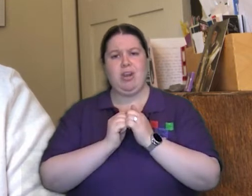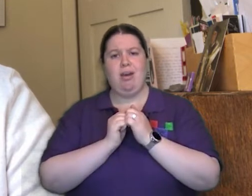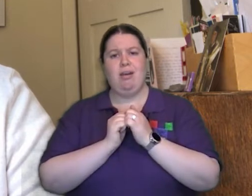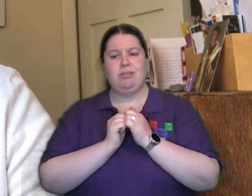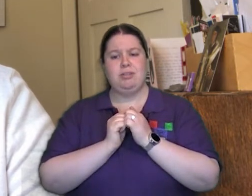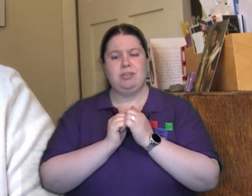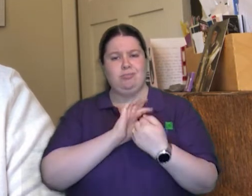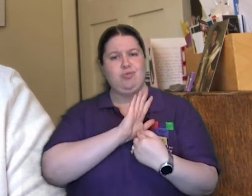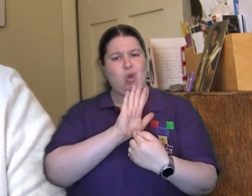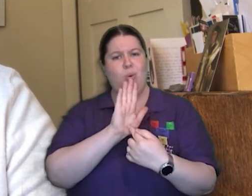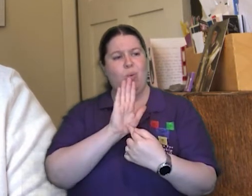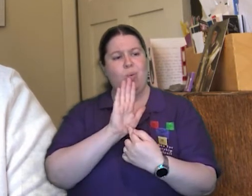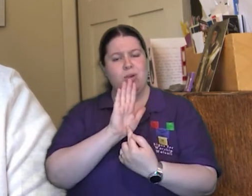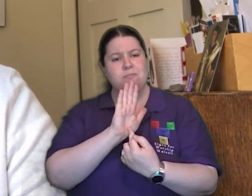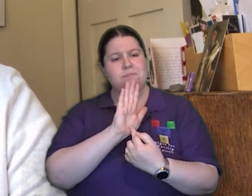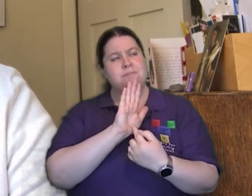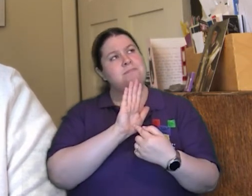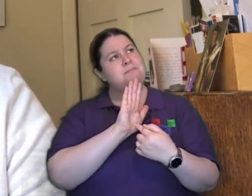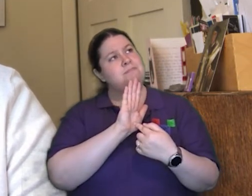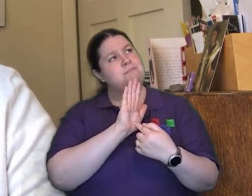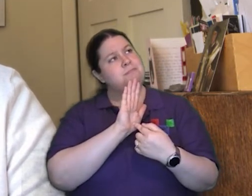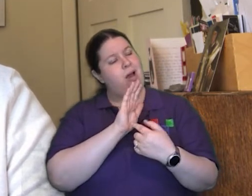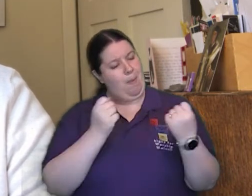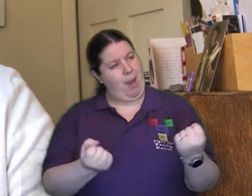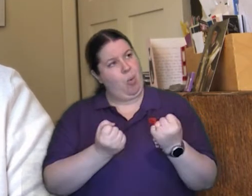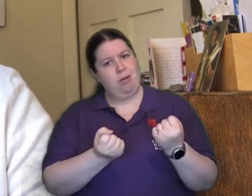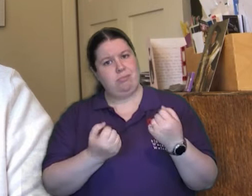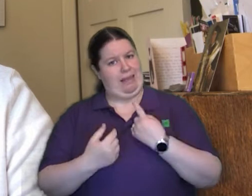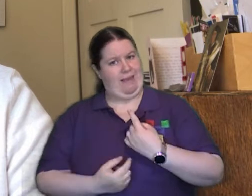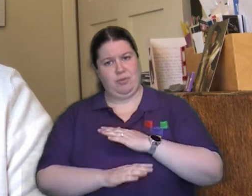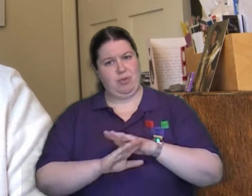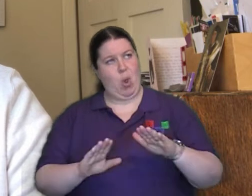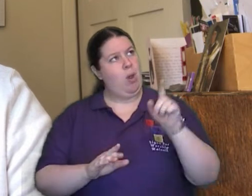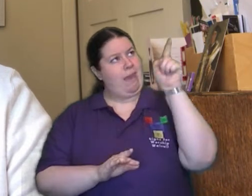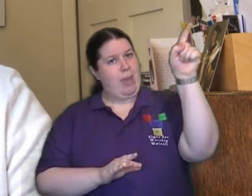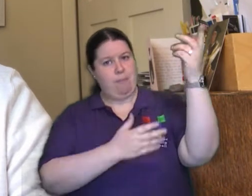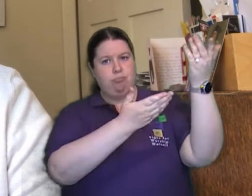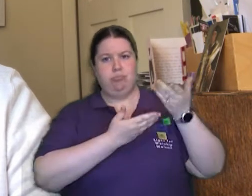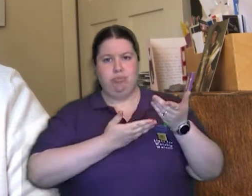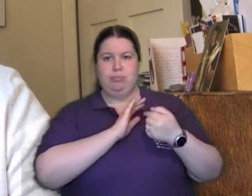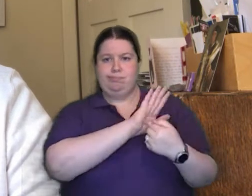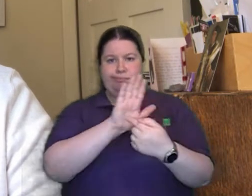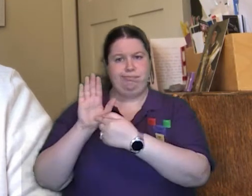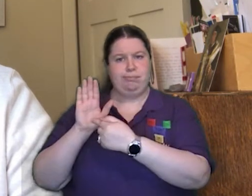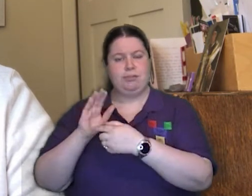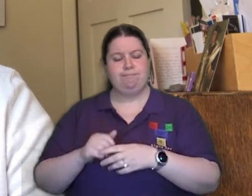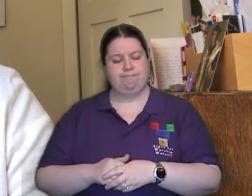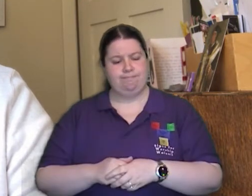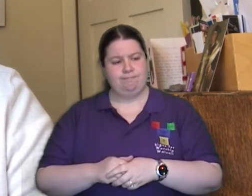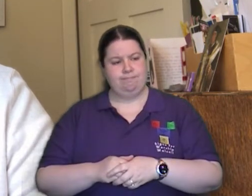this treasure in jars of clay to show that this all-surpassing power is from God and not from